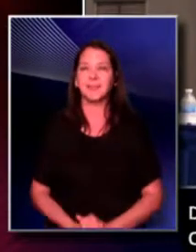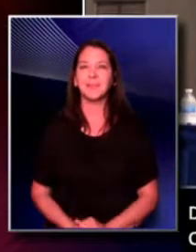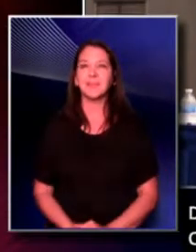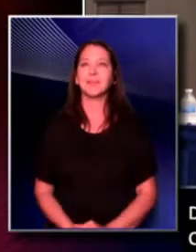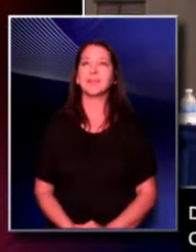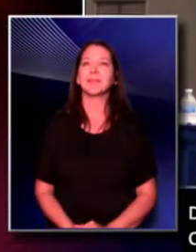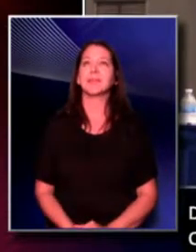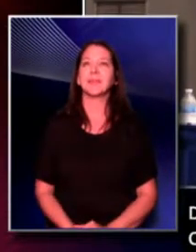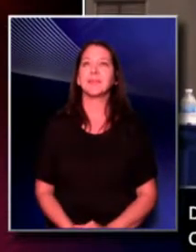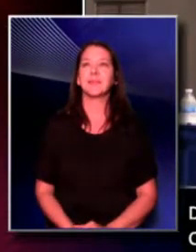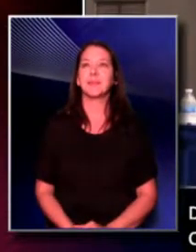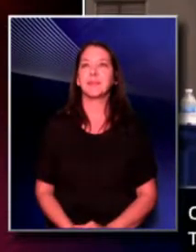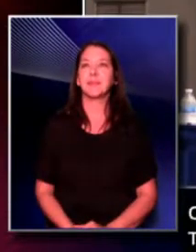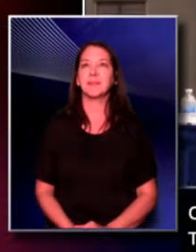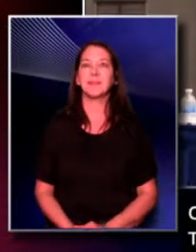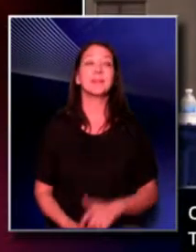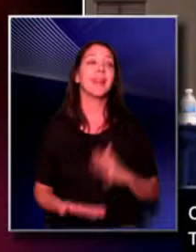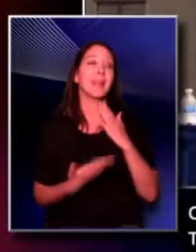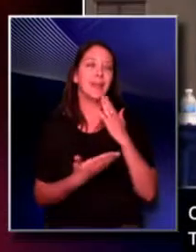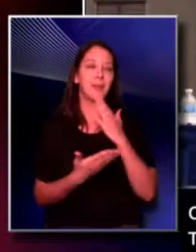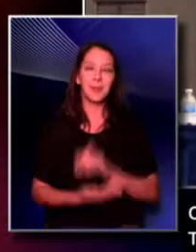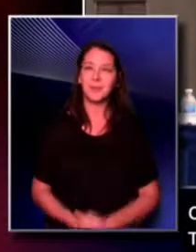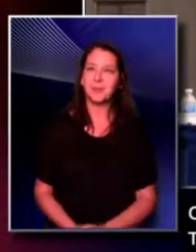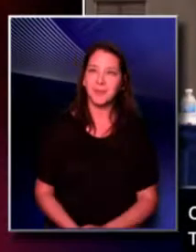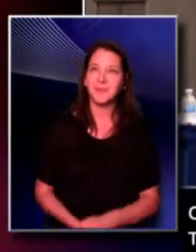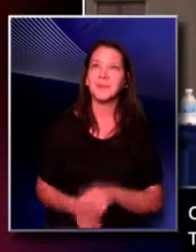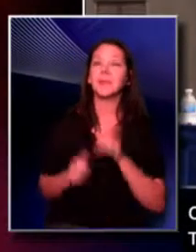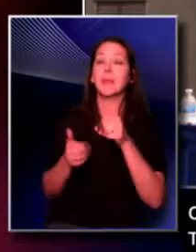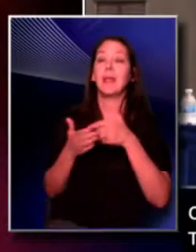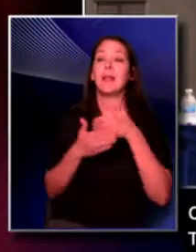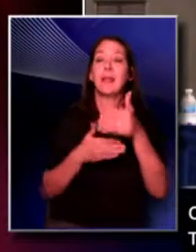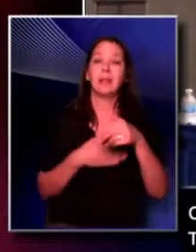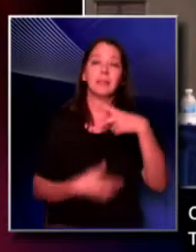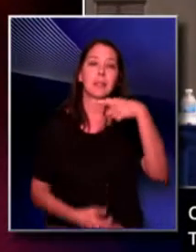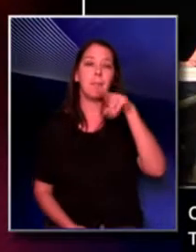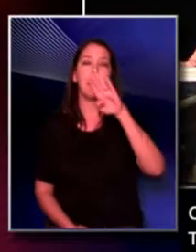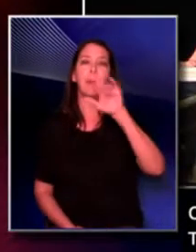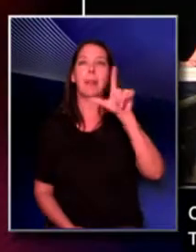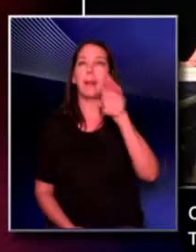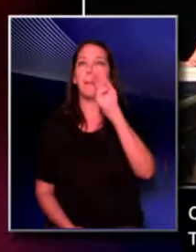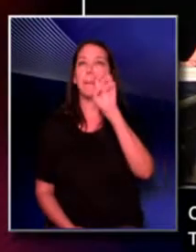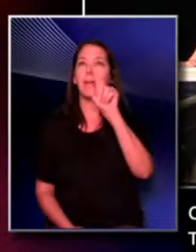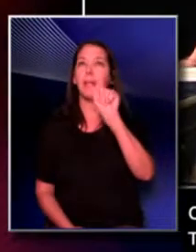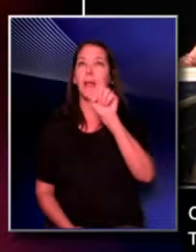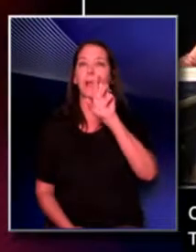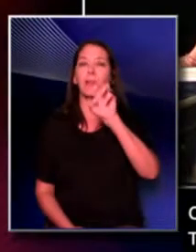Thank you. Next is Public Media and Relations by Ryan.